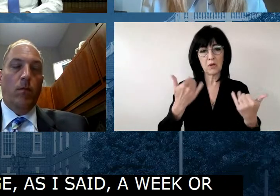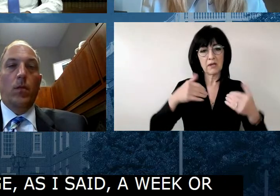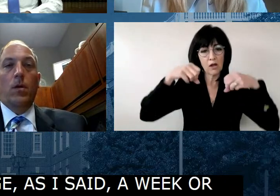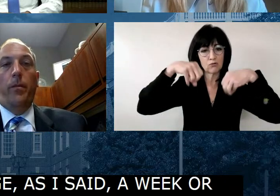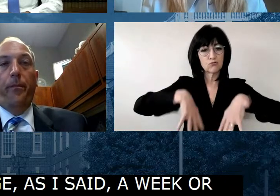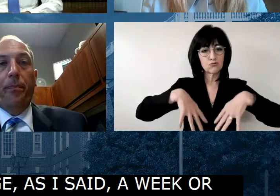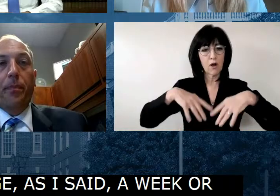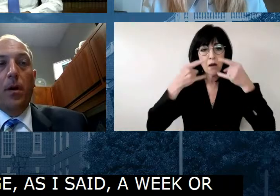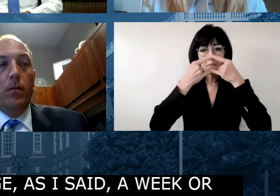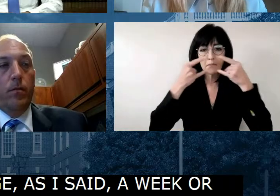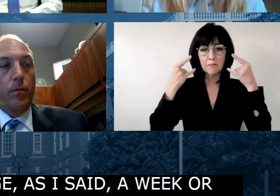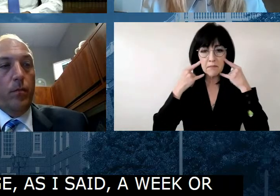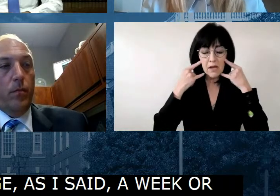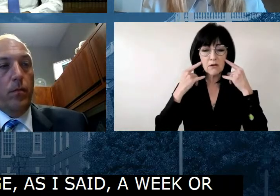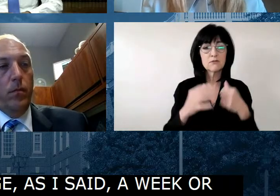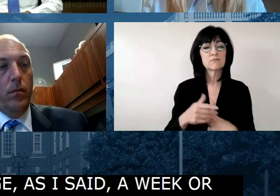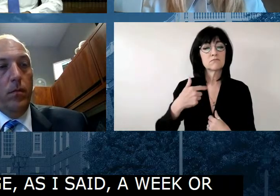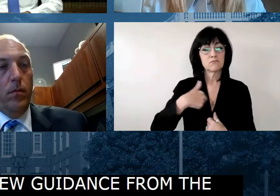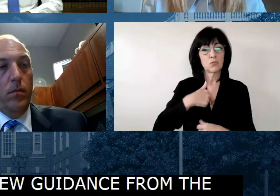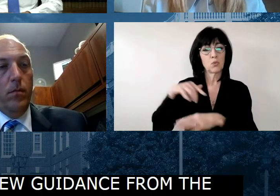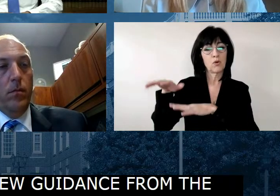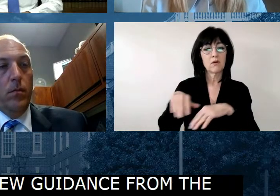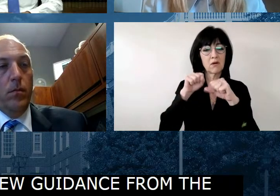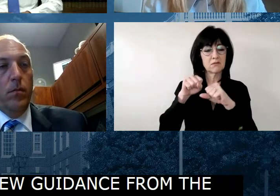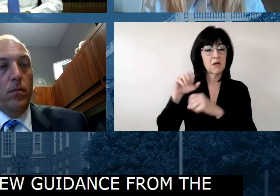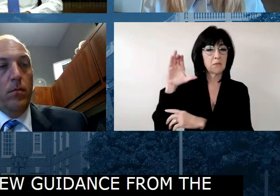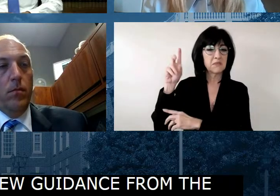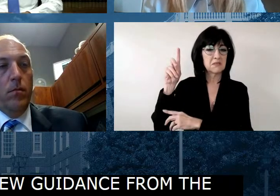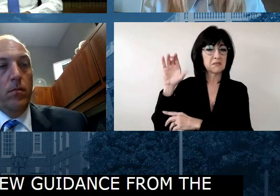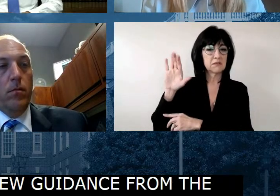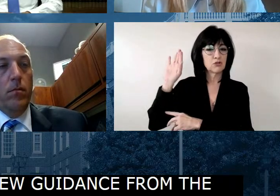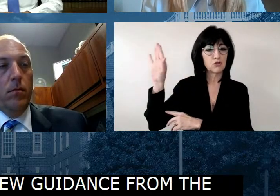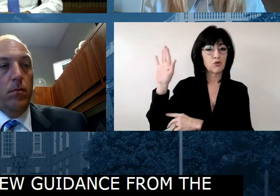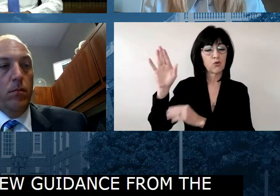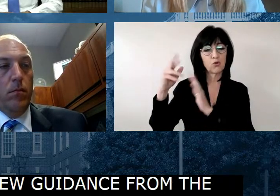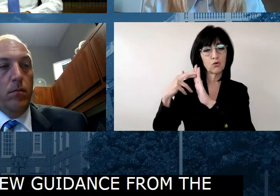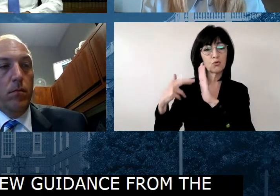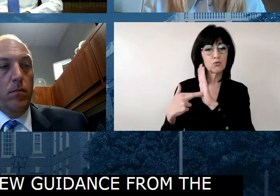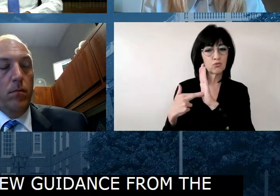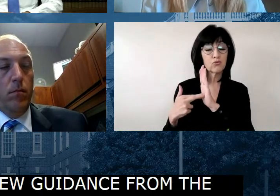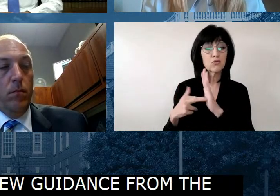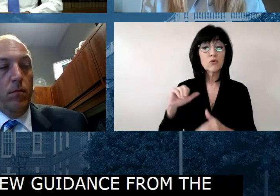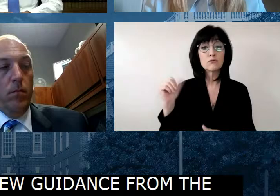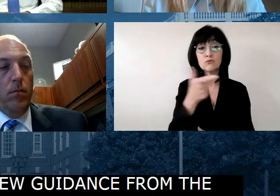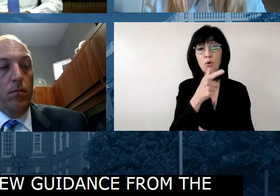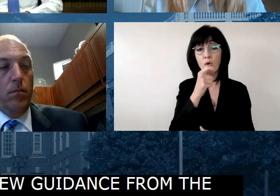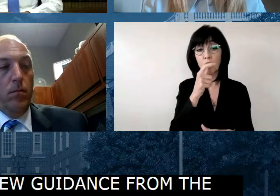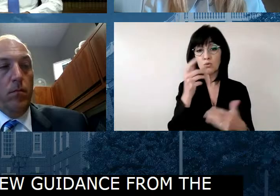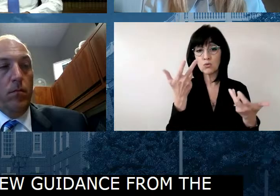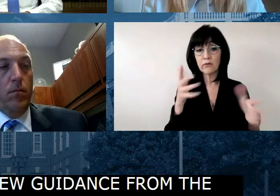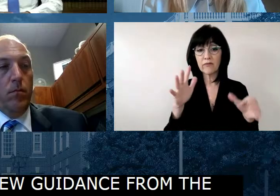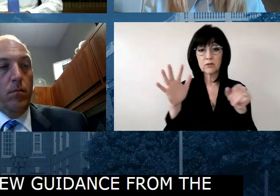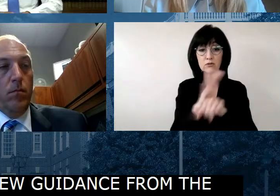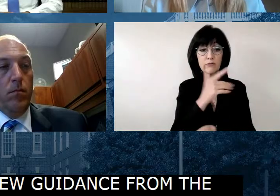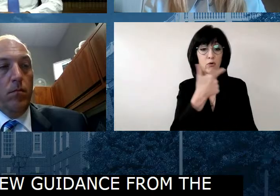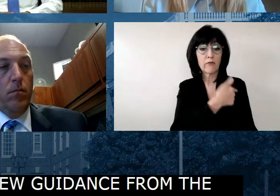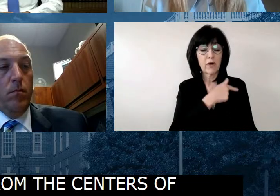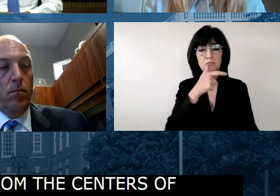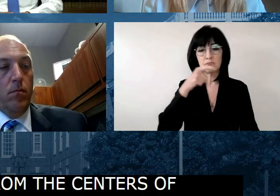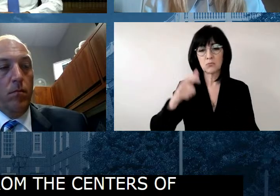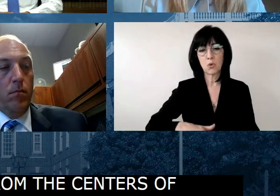guidance from the Centers for Disease Control, basically, which says that those that have been fully vaccinated don't need to wear